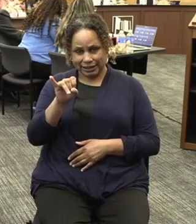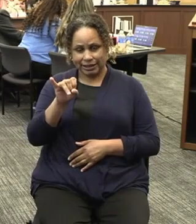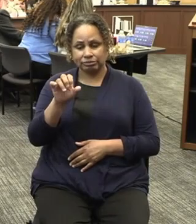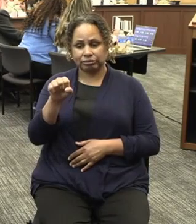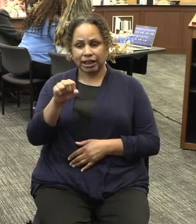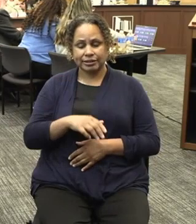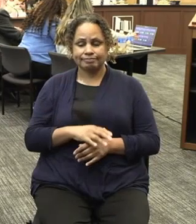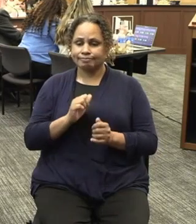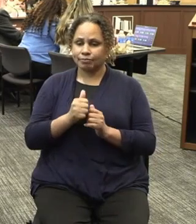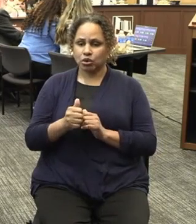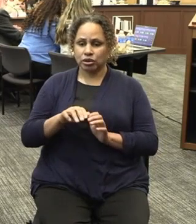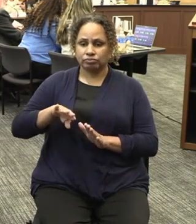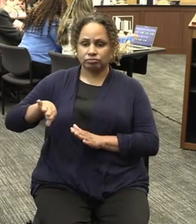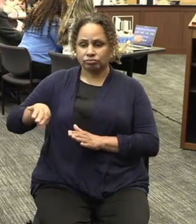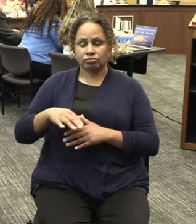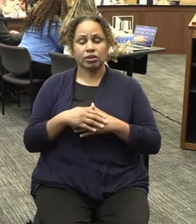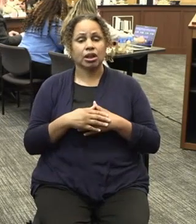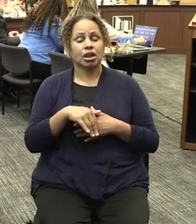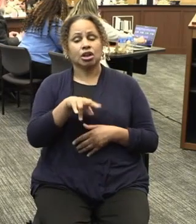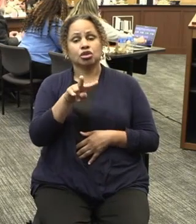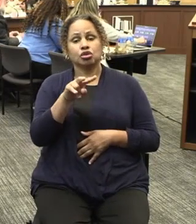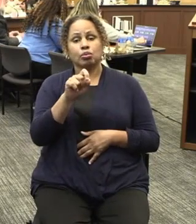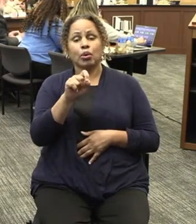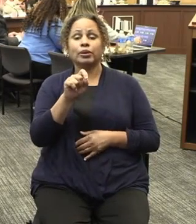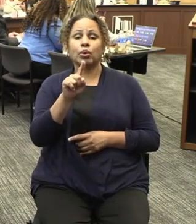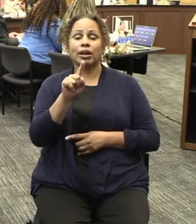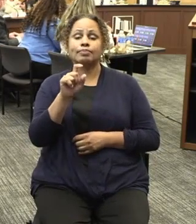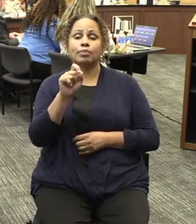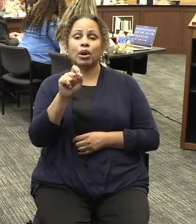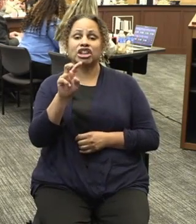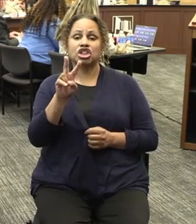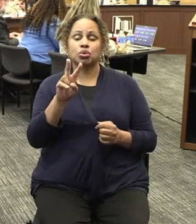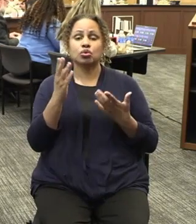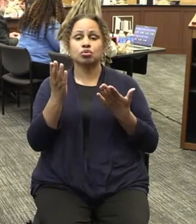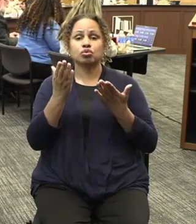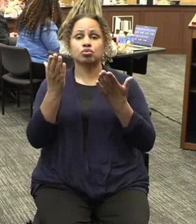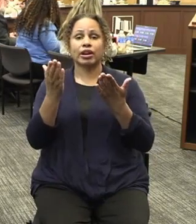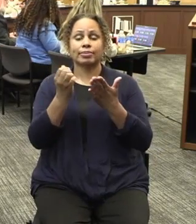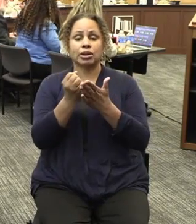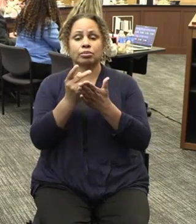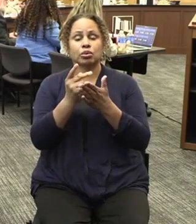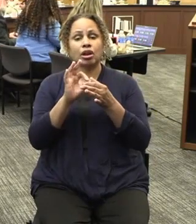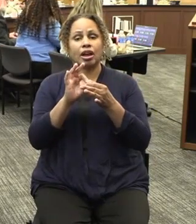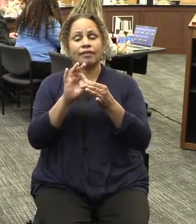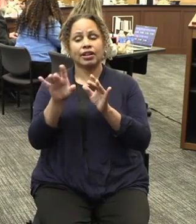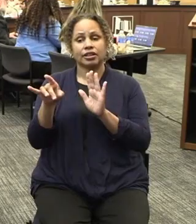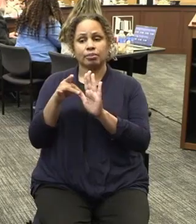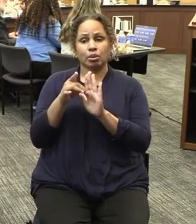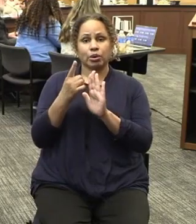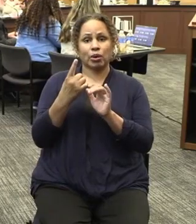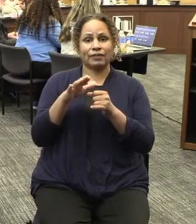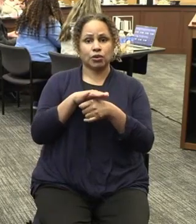carries. Next pulled item is 2.1.2. The recommending the approval of the appointment of one